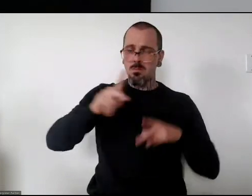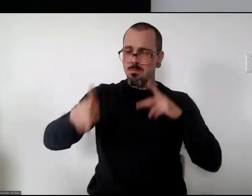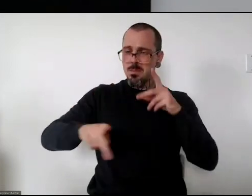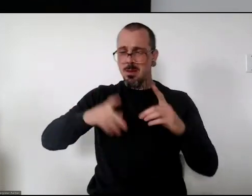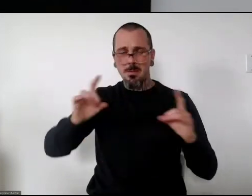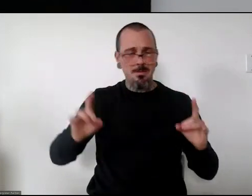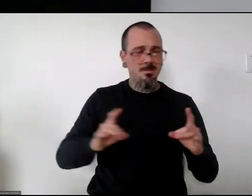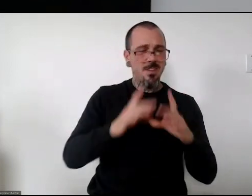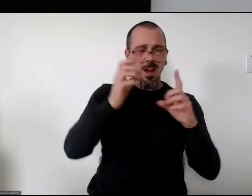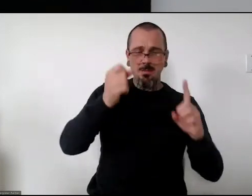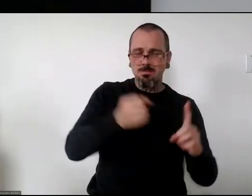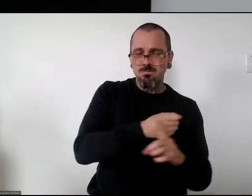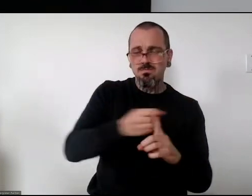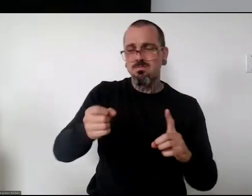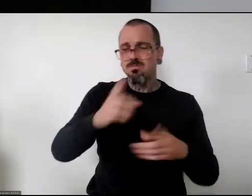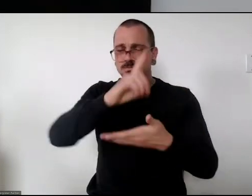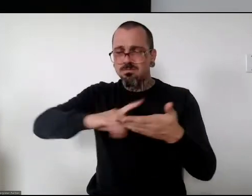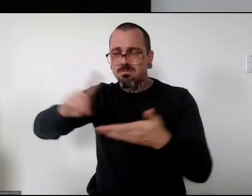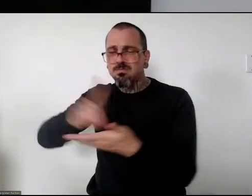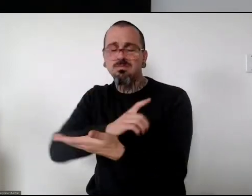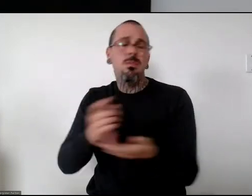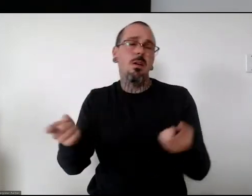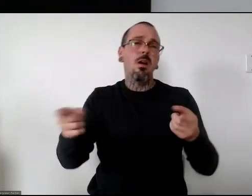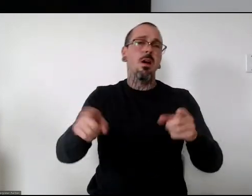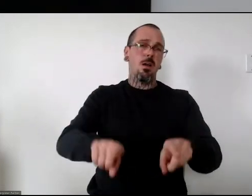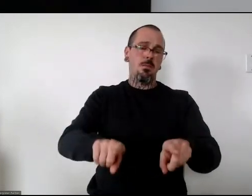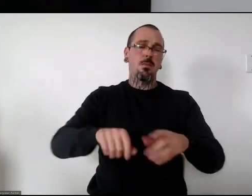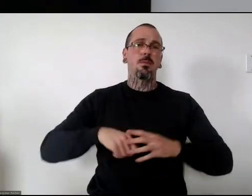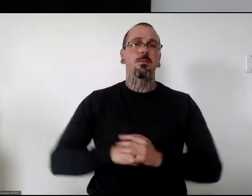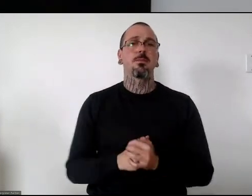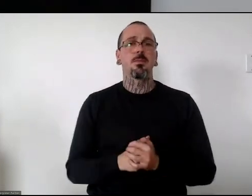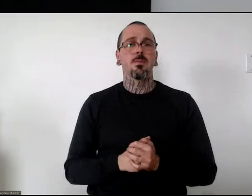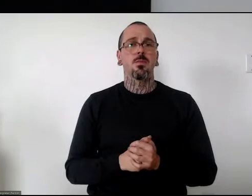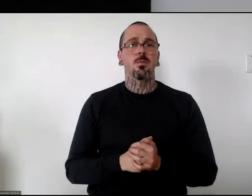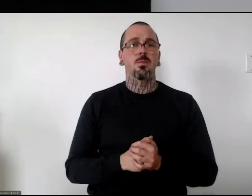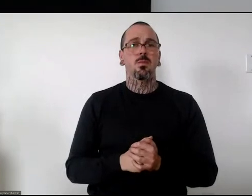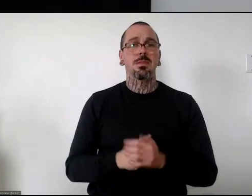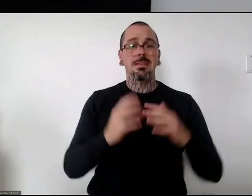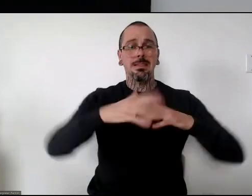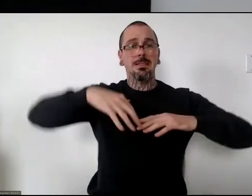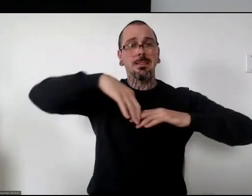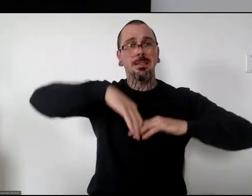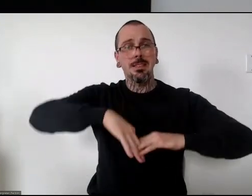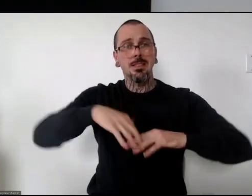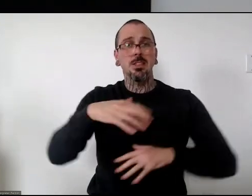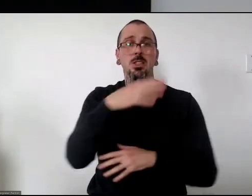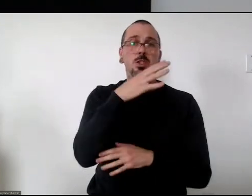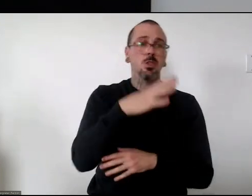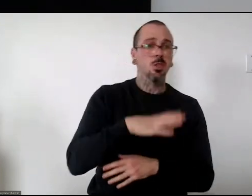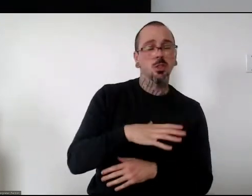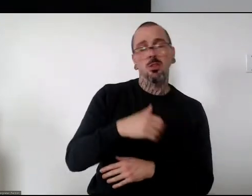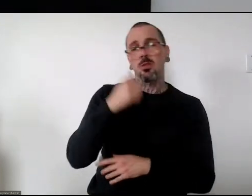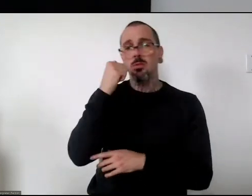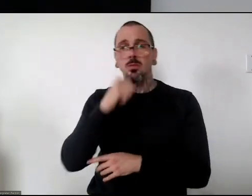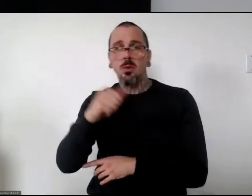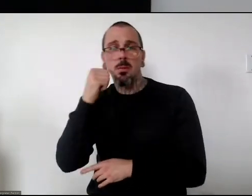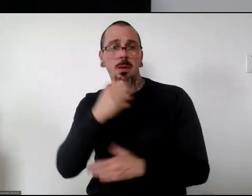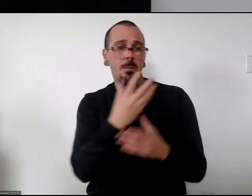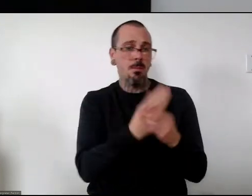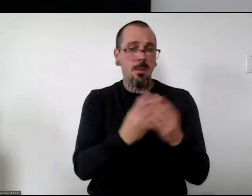discrimination. We have missing and murdered Indigenous women and girls and people of diverse